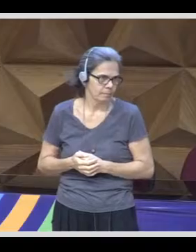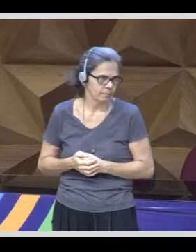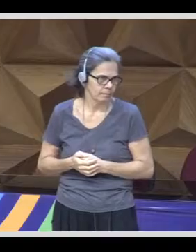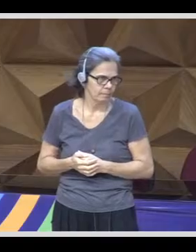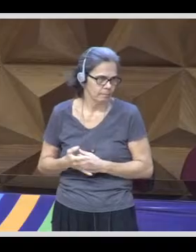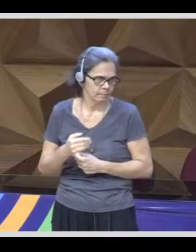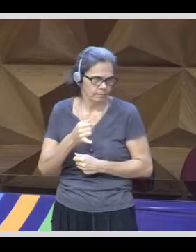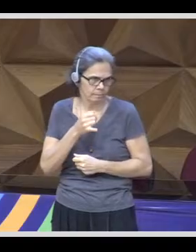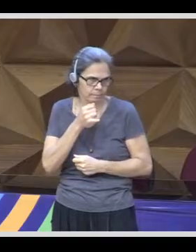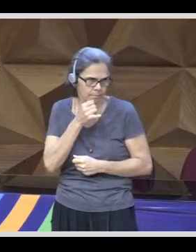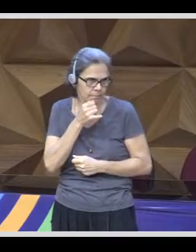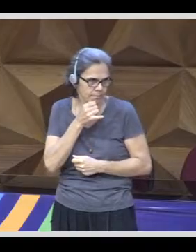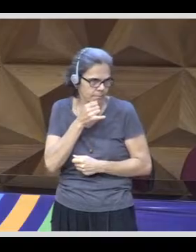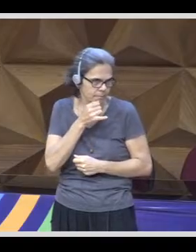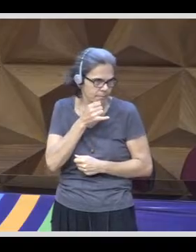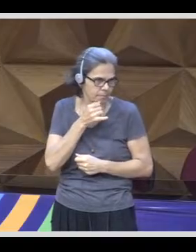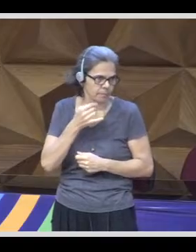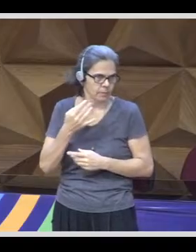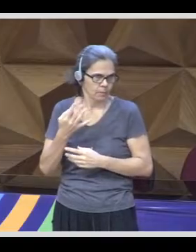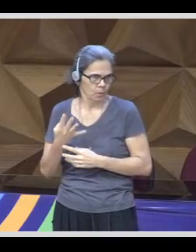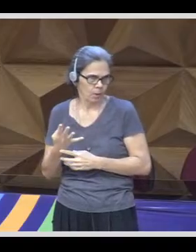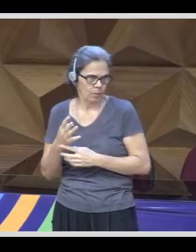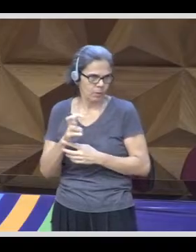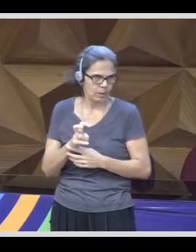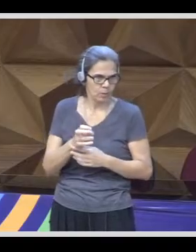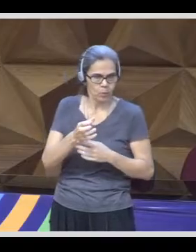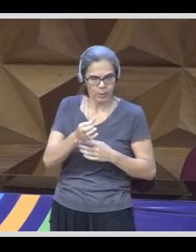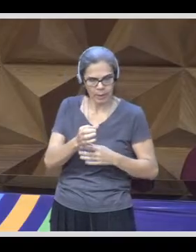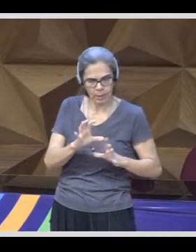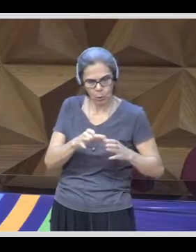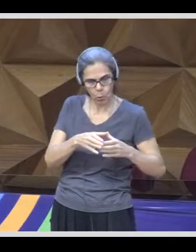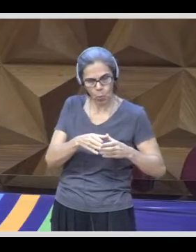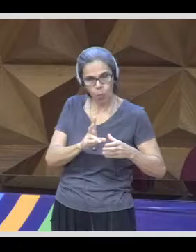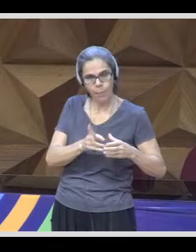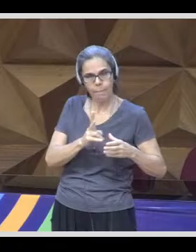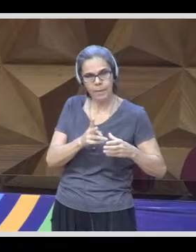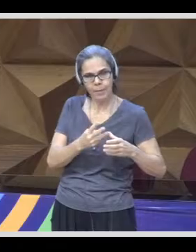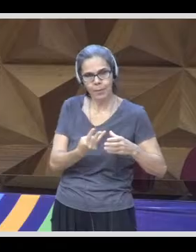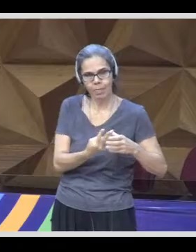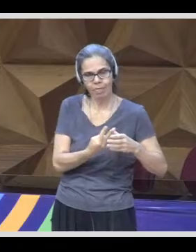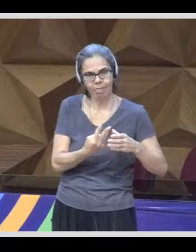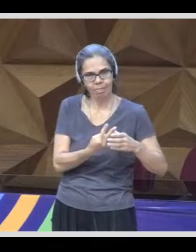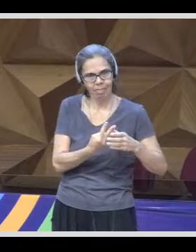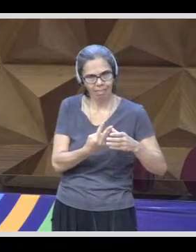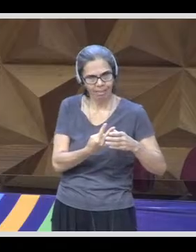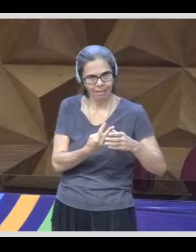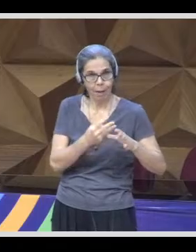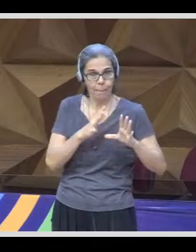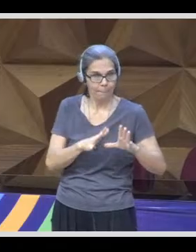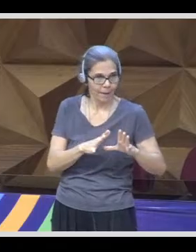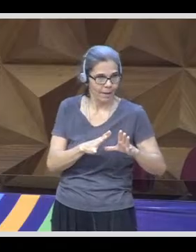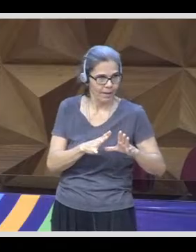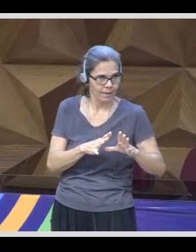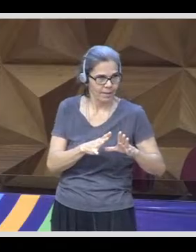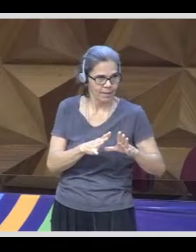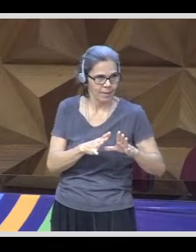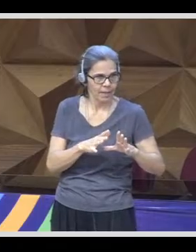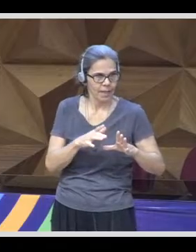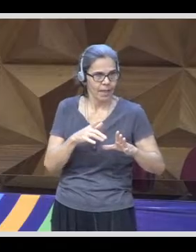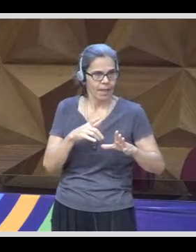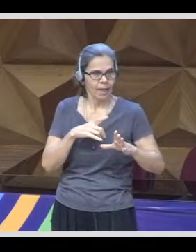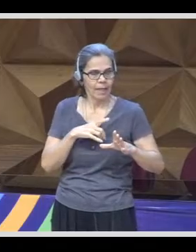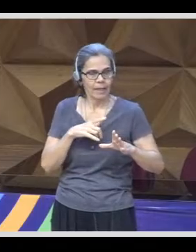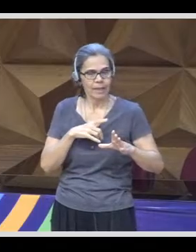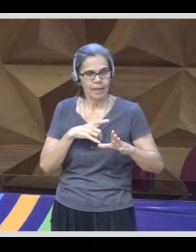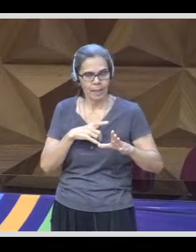And my point is that if you build this network as described, many of those edges, they will appear, but they are not